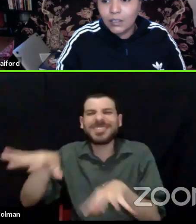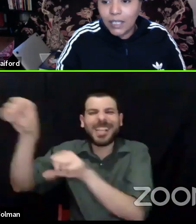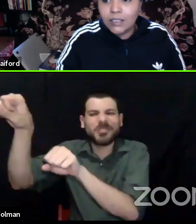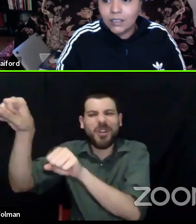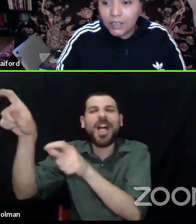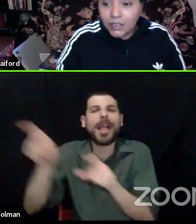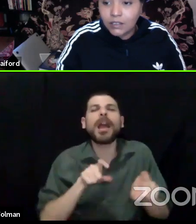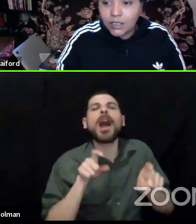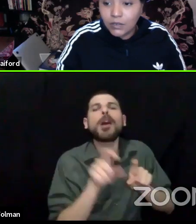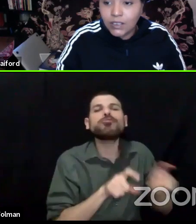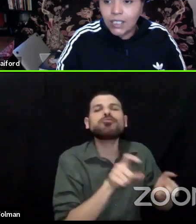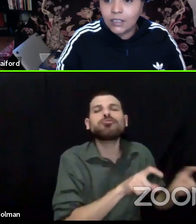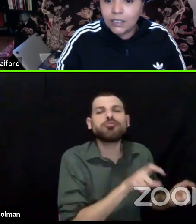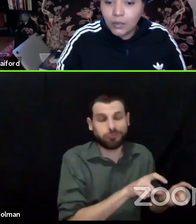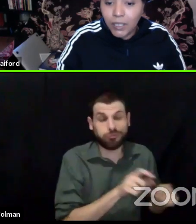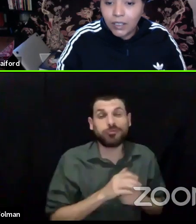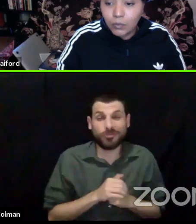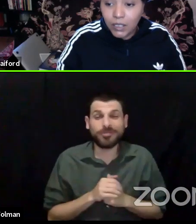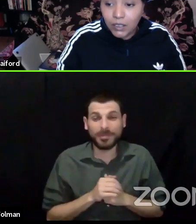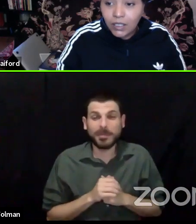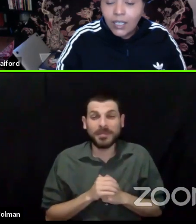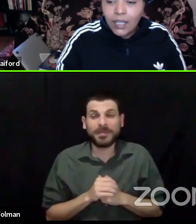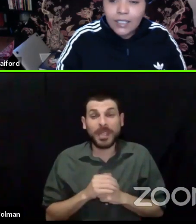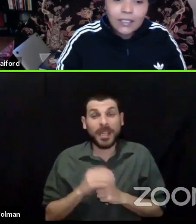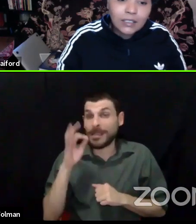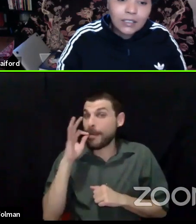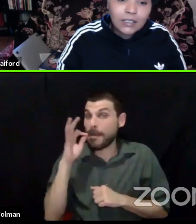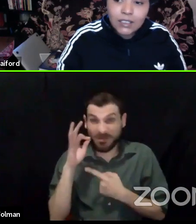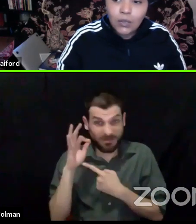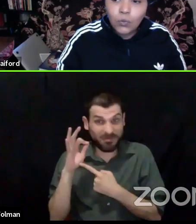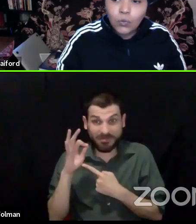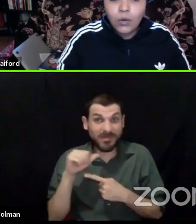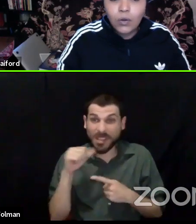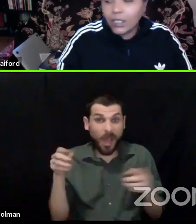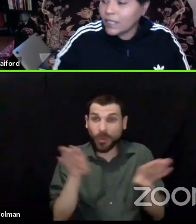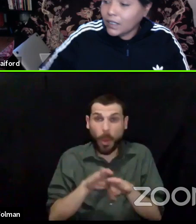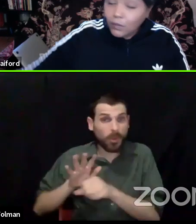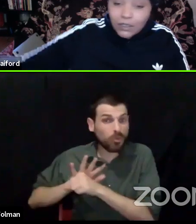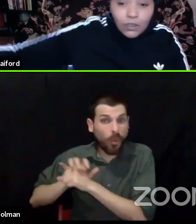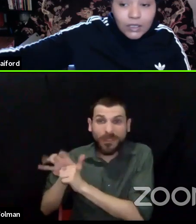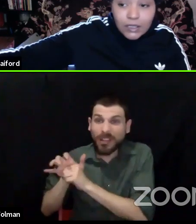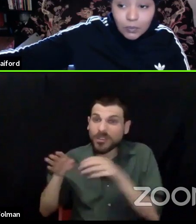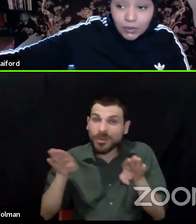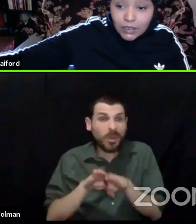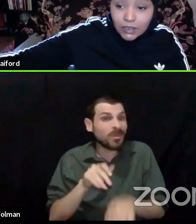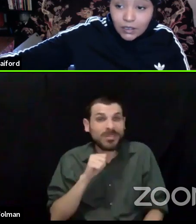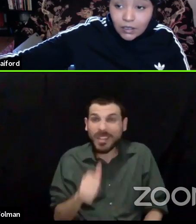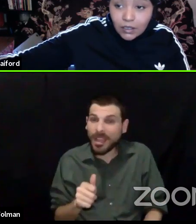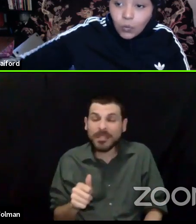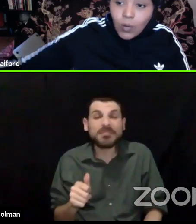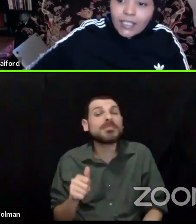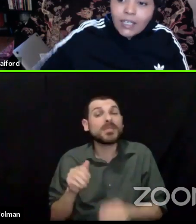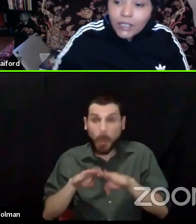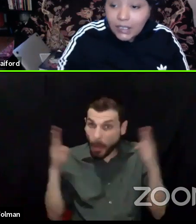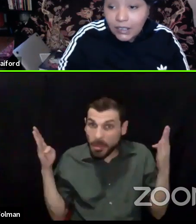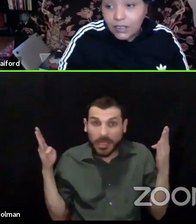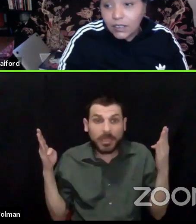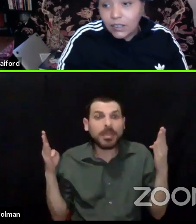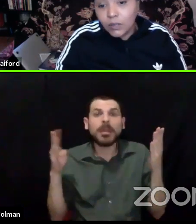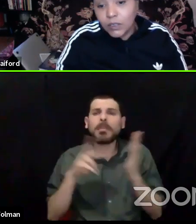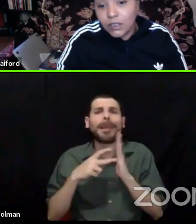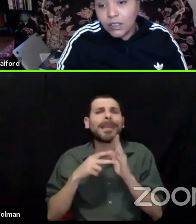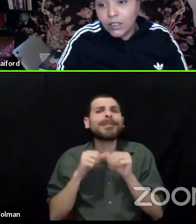now, that's an essential service that is still making money. And that industry is saying, we don't want our tax money going to the police. Why can't we get